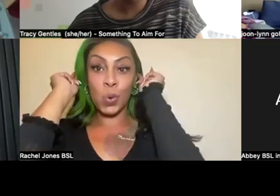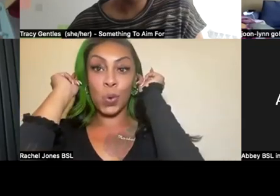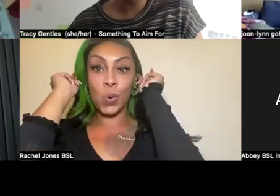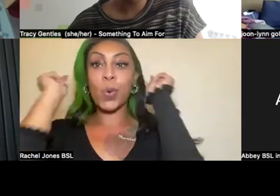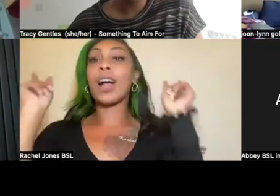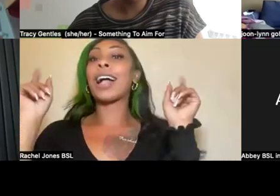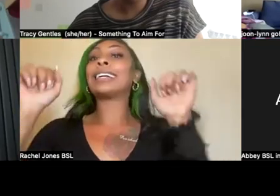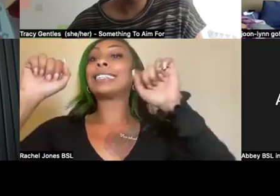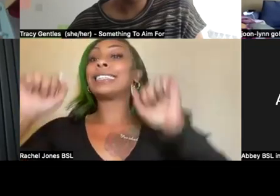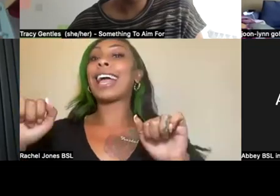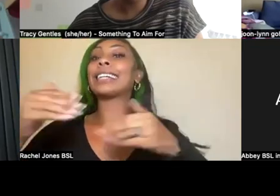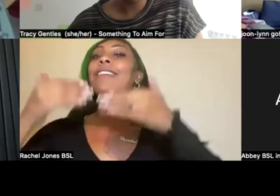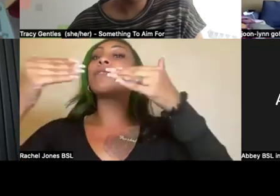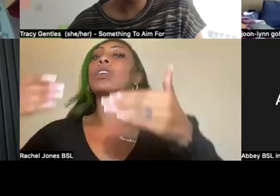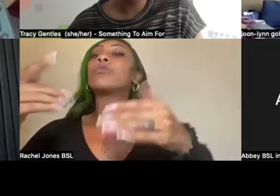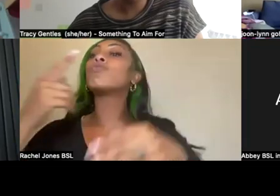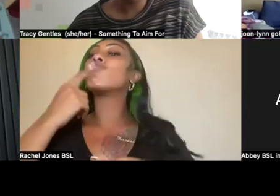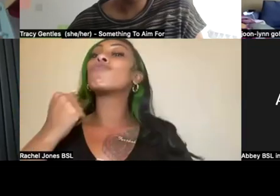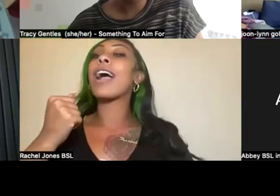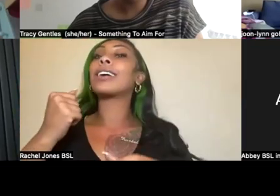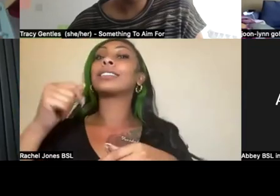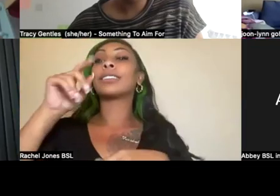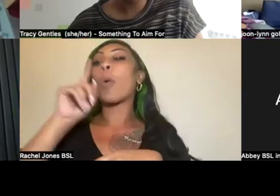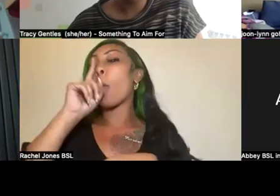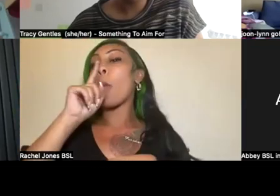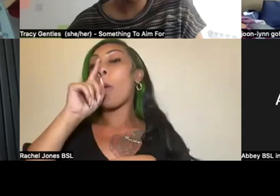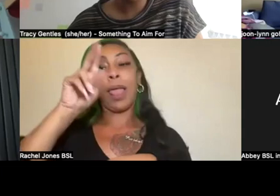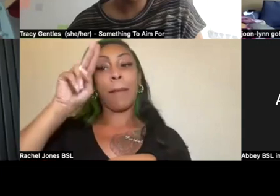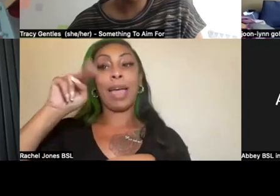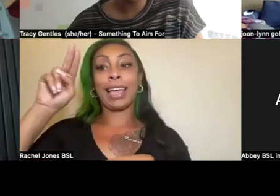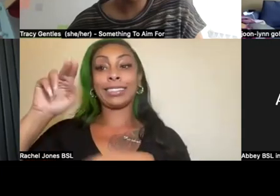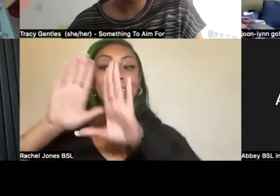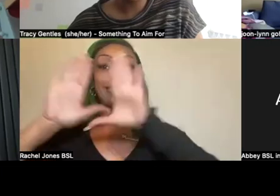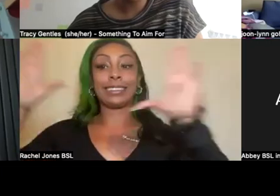I'm sat in front of a red oil painting.